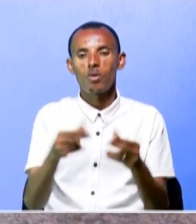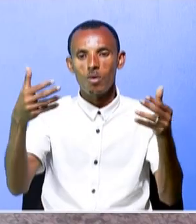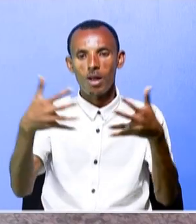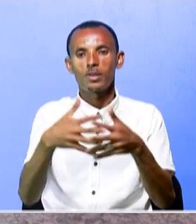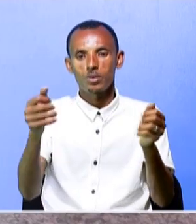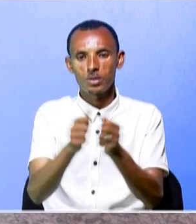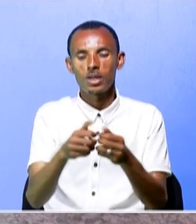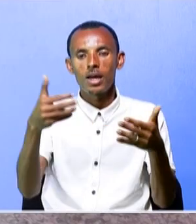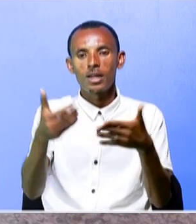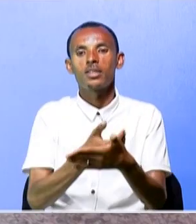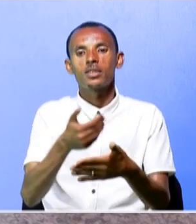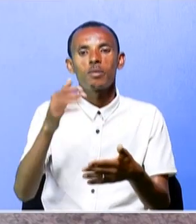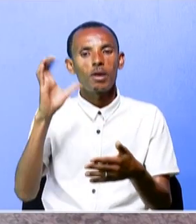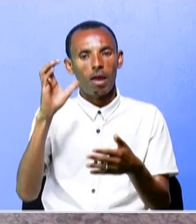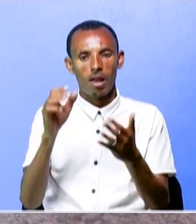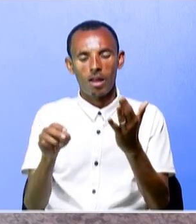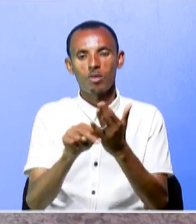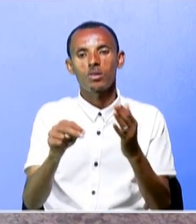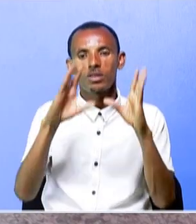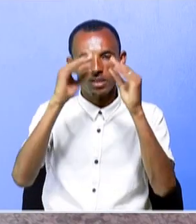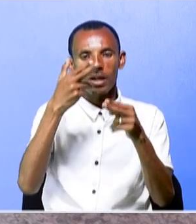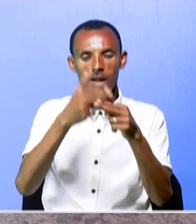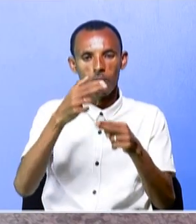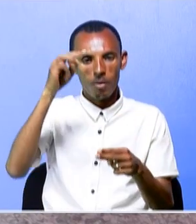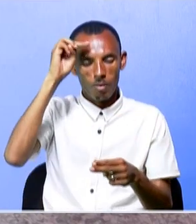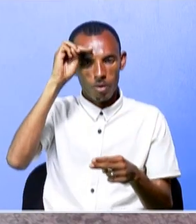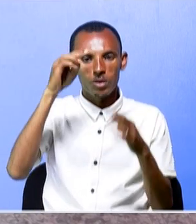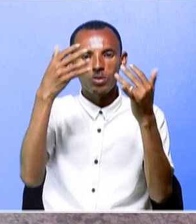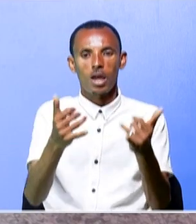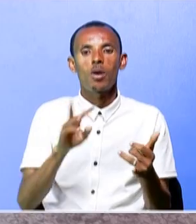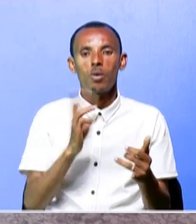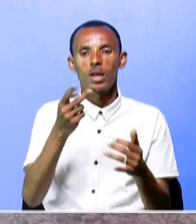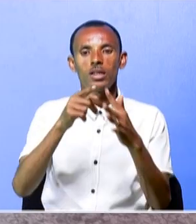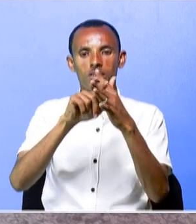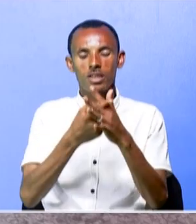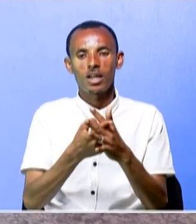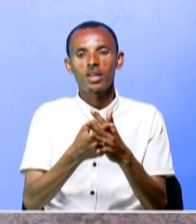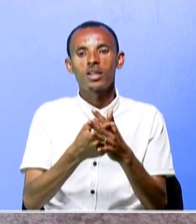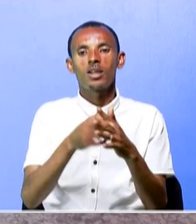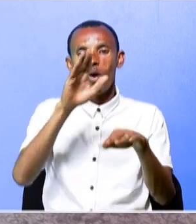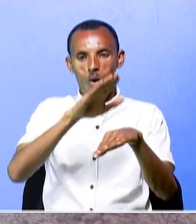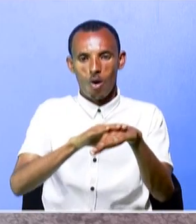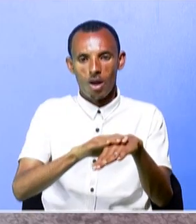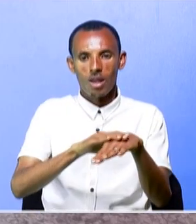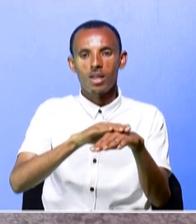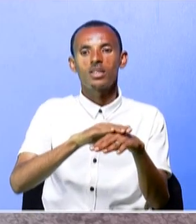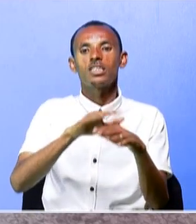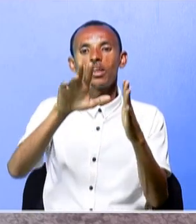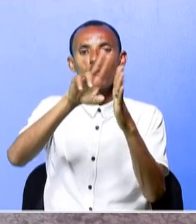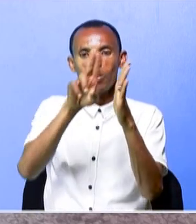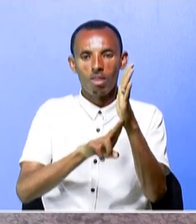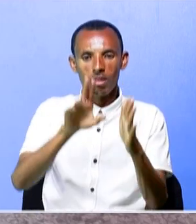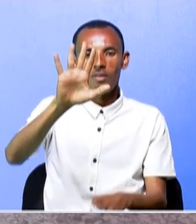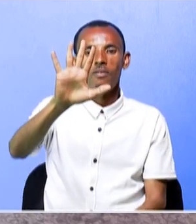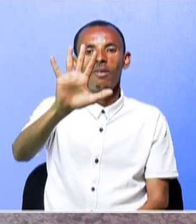in collaboration with Addis Media Network. I'm teacher Mamu. Today we will start our discussion on the fifth